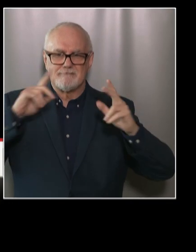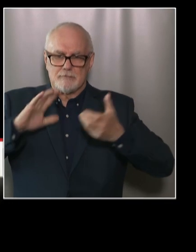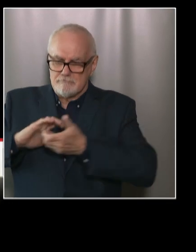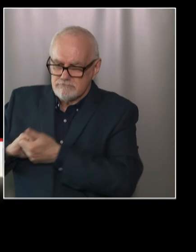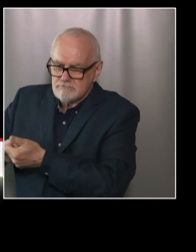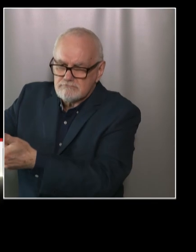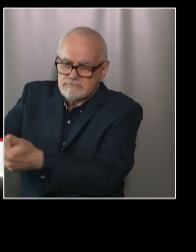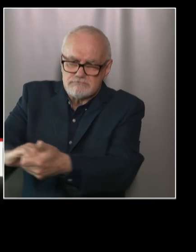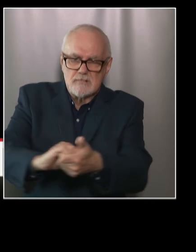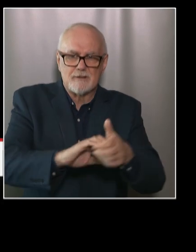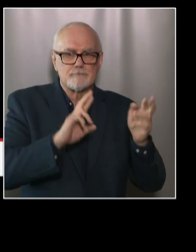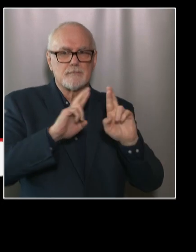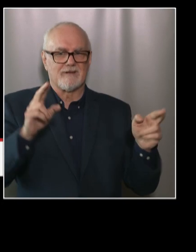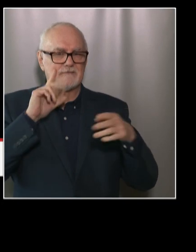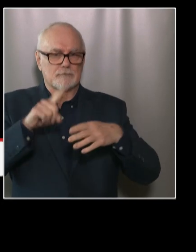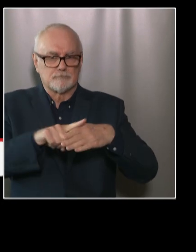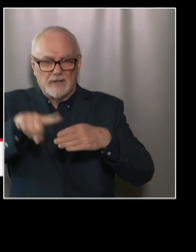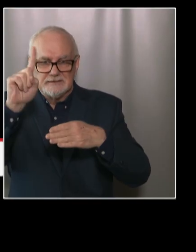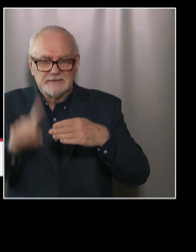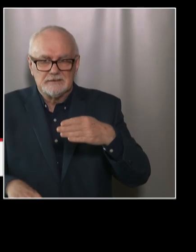in